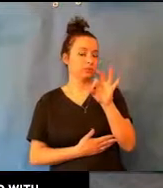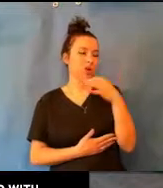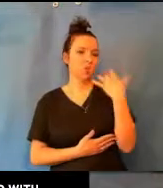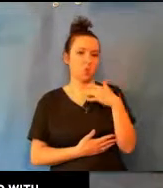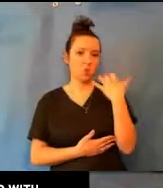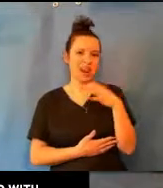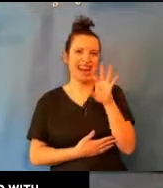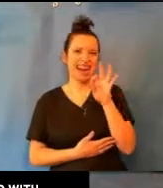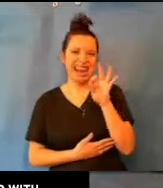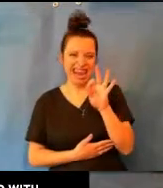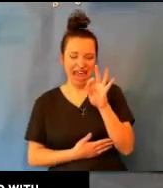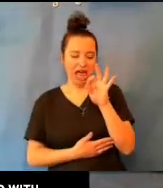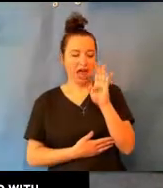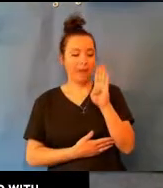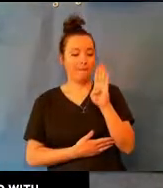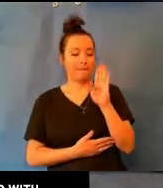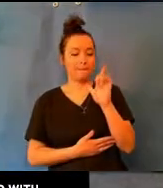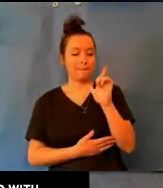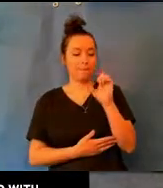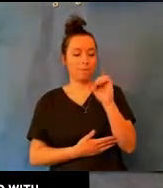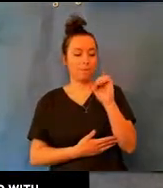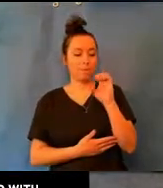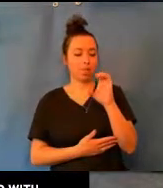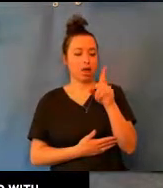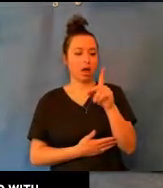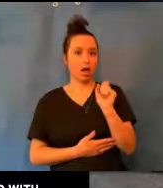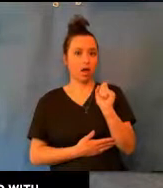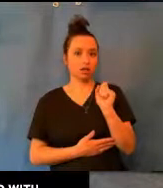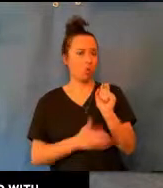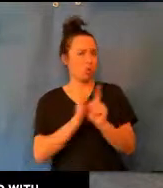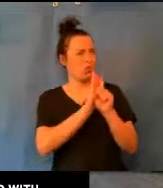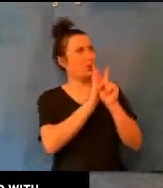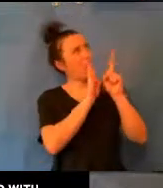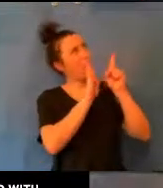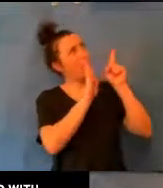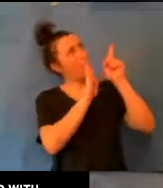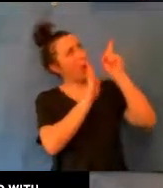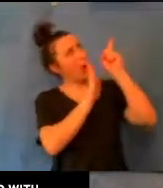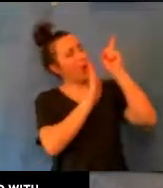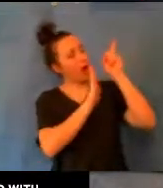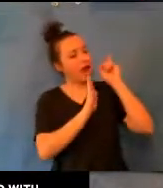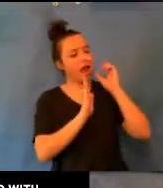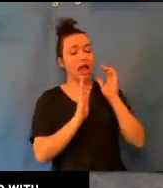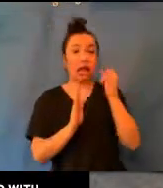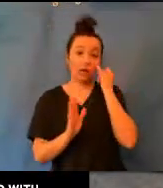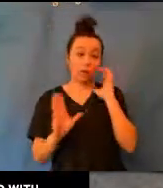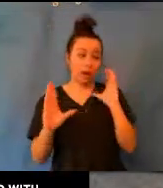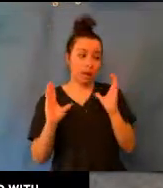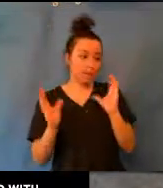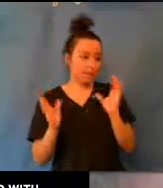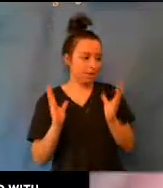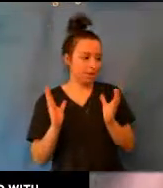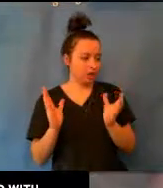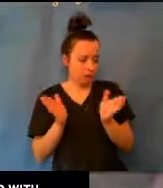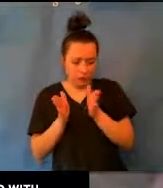9. He is 9 blocks tall. So he is very, very tall, especially if we compared him to